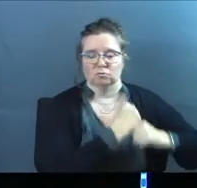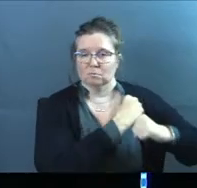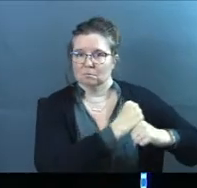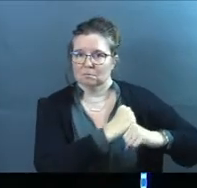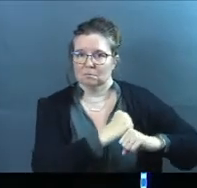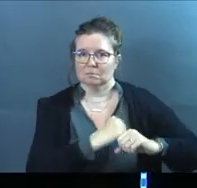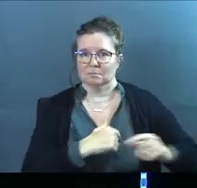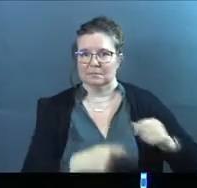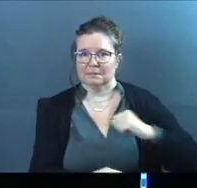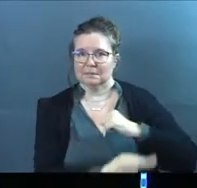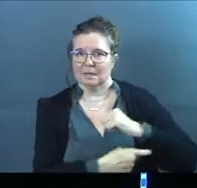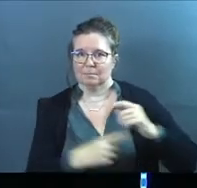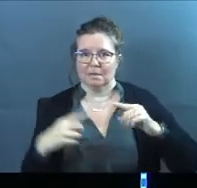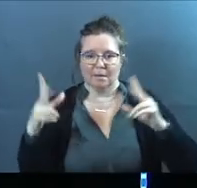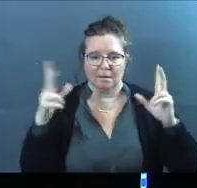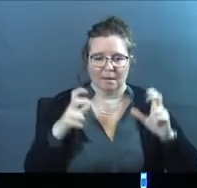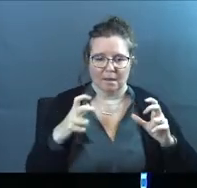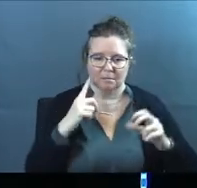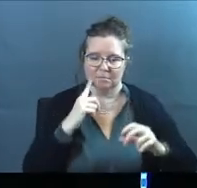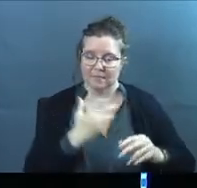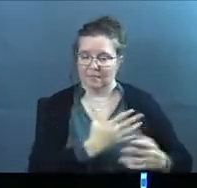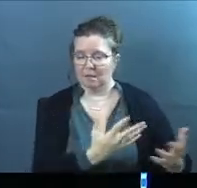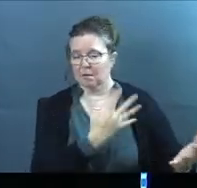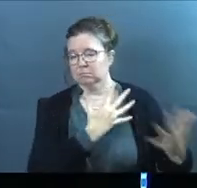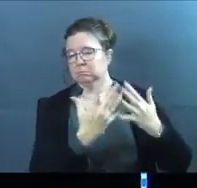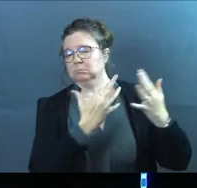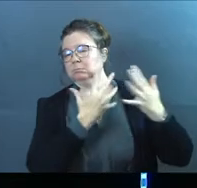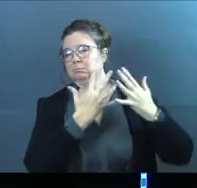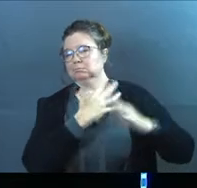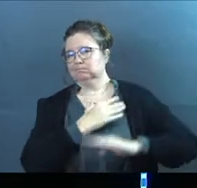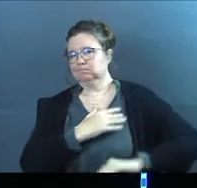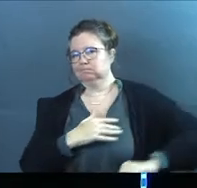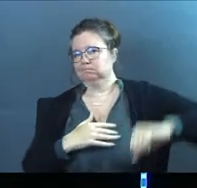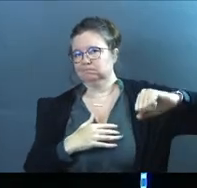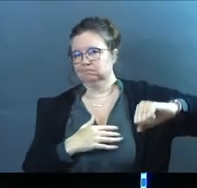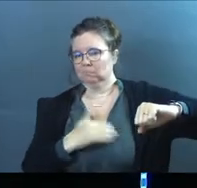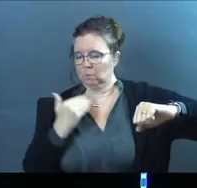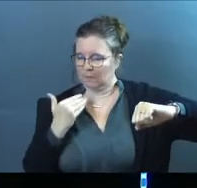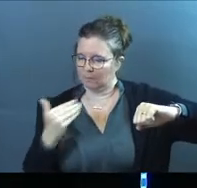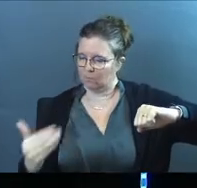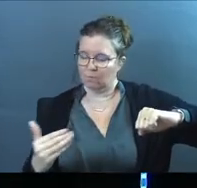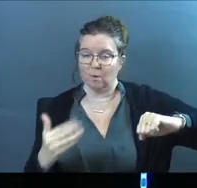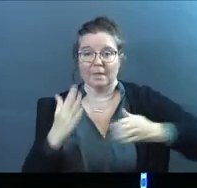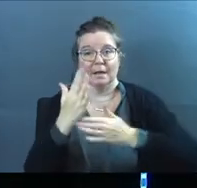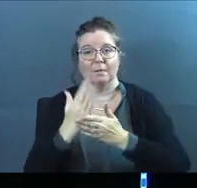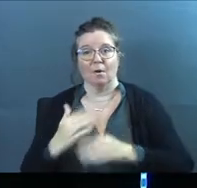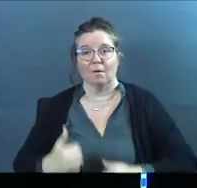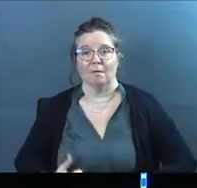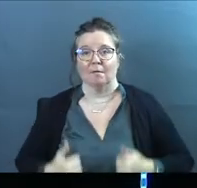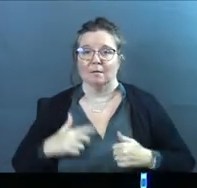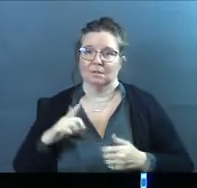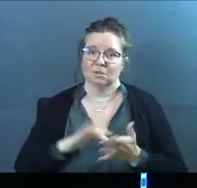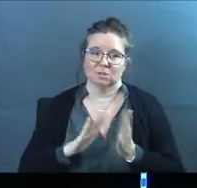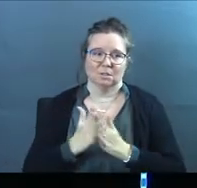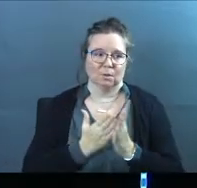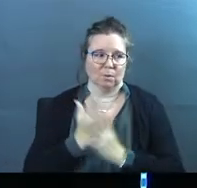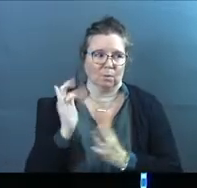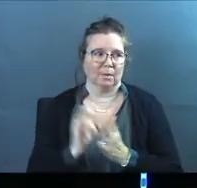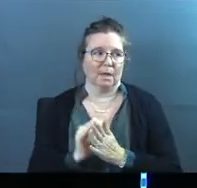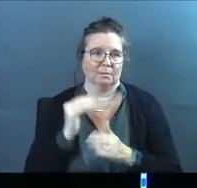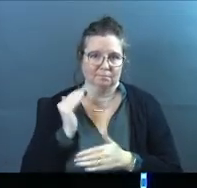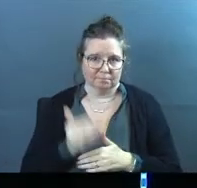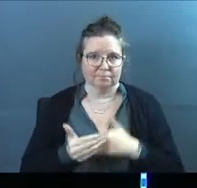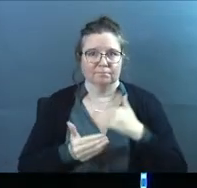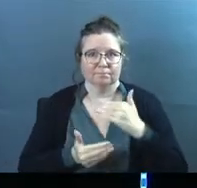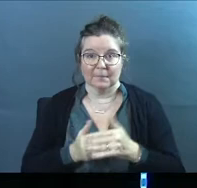to resist the temptation of the enemy. Give me strength to withstand the things that he wants to throw my way so I can keep moving forward. That's a part of life, and we need Jesus to get through that, to keep